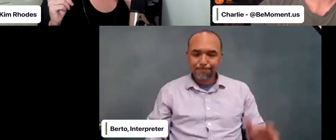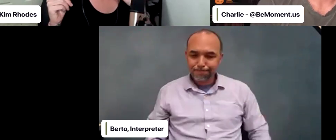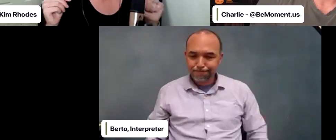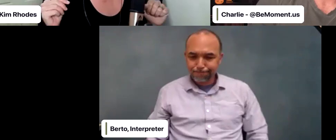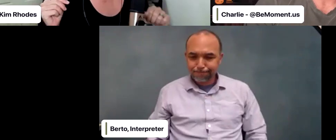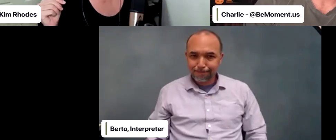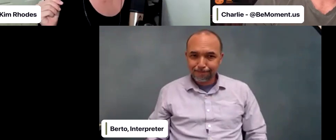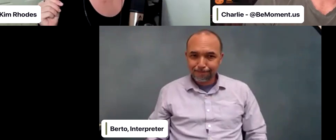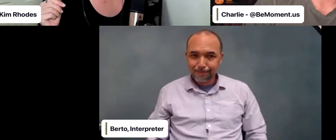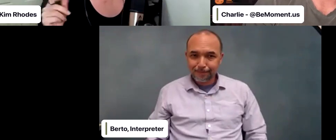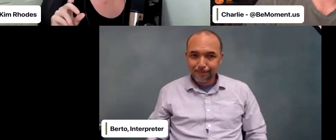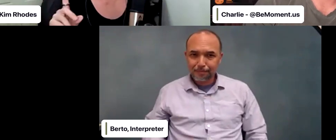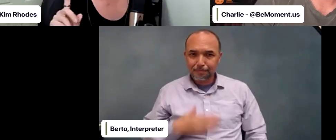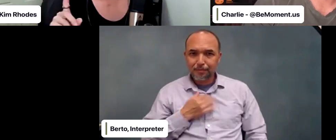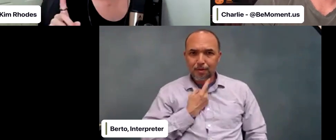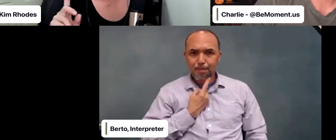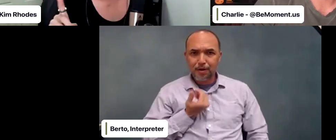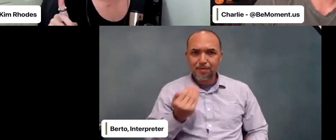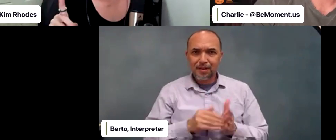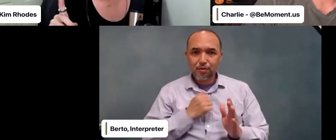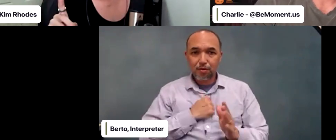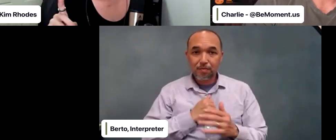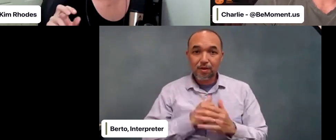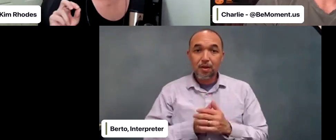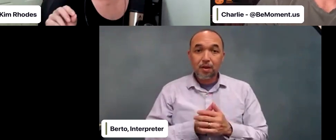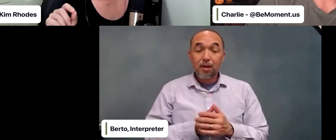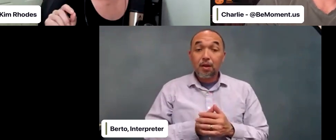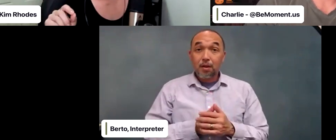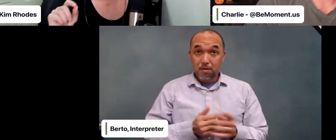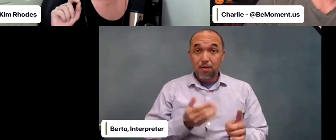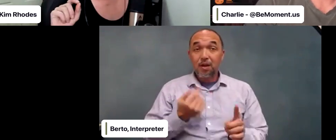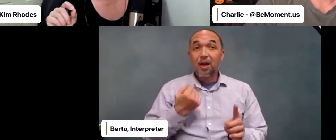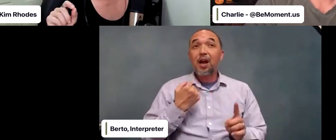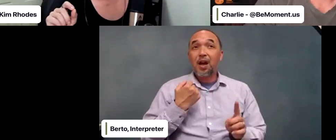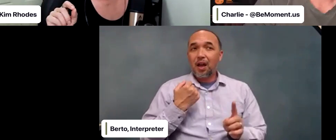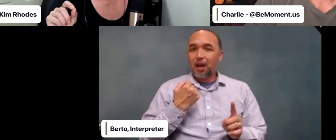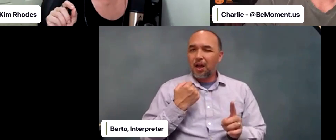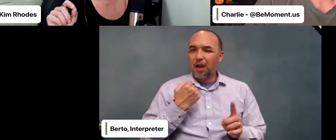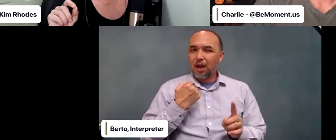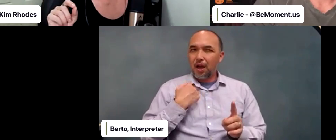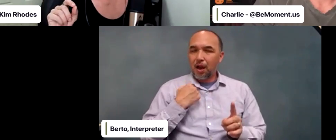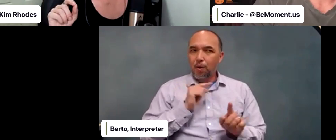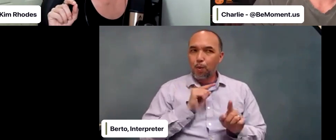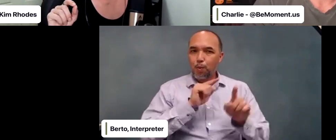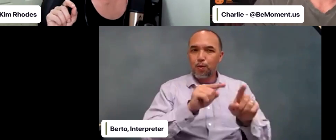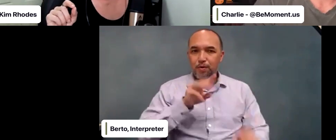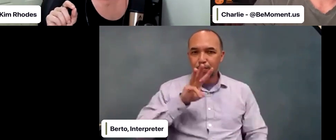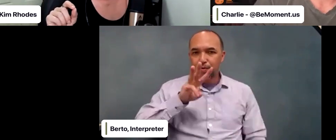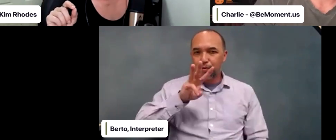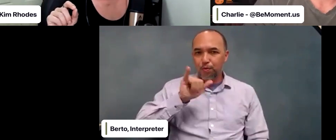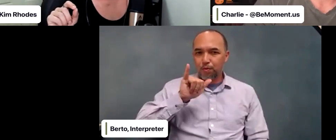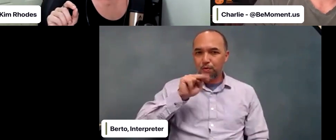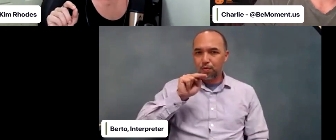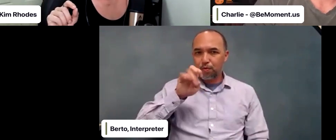Excuse me, another chai burp. I also had not gotten sober at this point. Needed to get sober, wasn't sober. And I was in